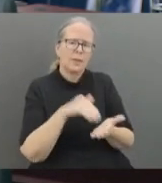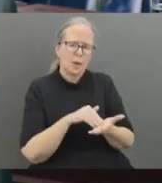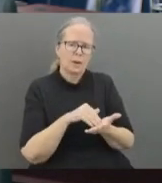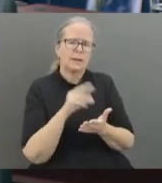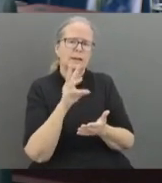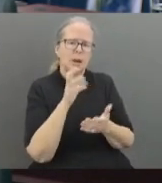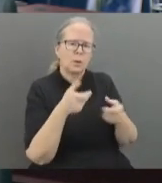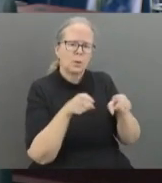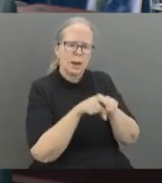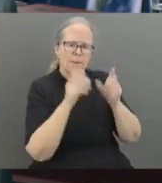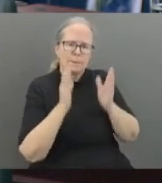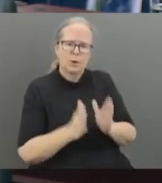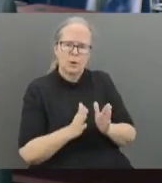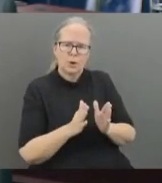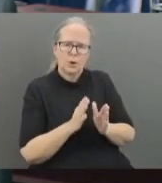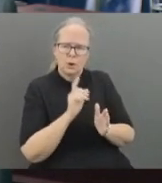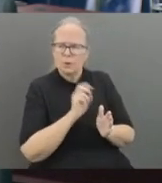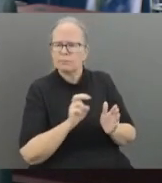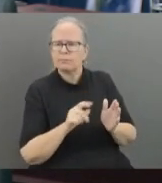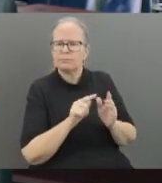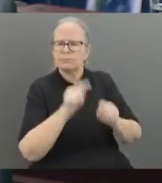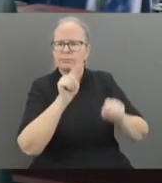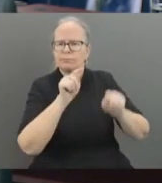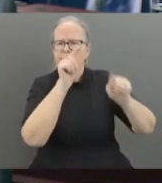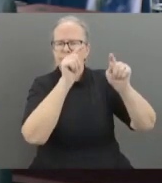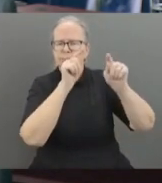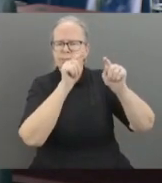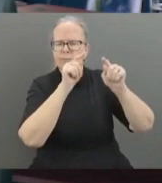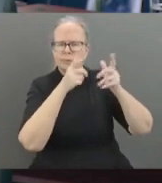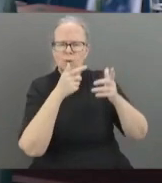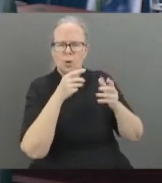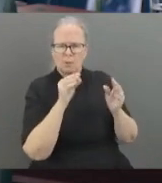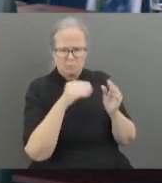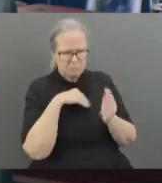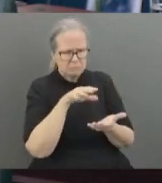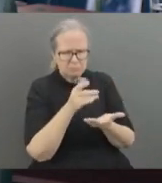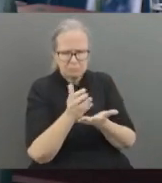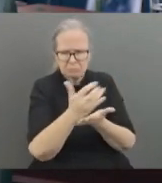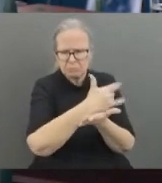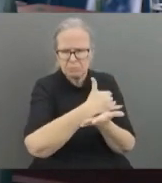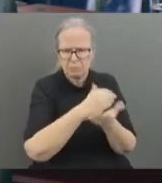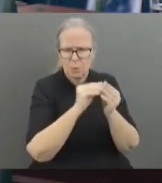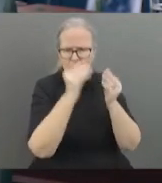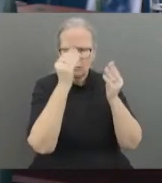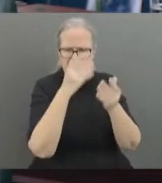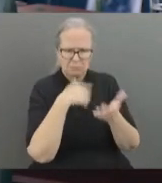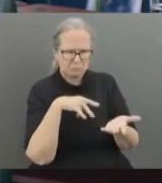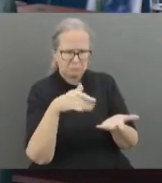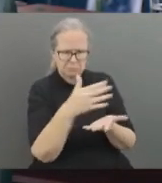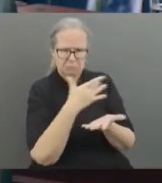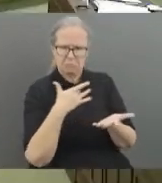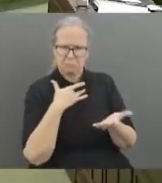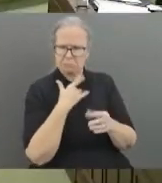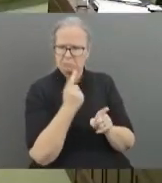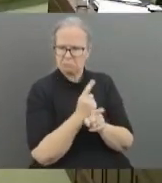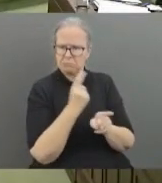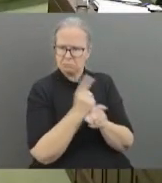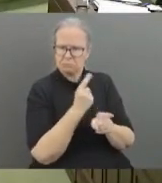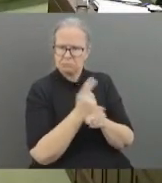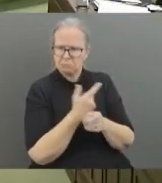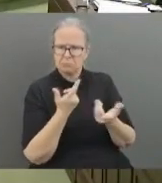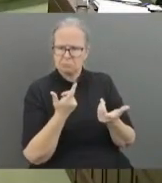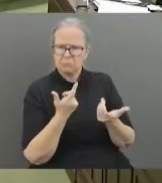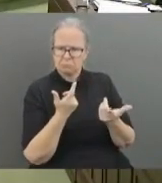us with more data, more information for wolverines so we can properly manage them and come up with a system that actually makes sense and is defensible. The Honourable Member